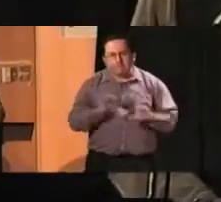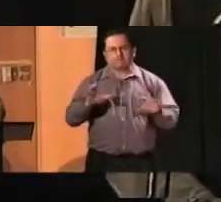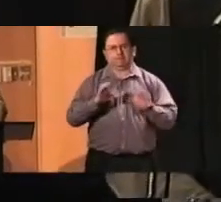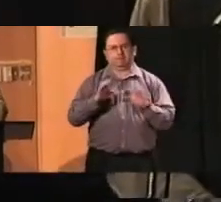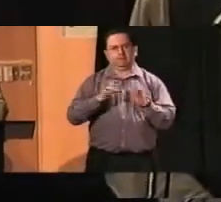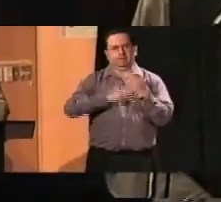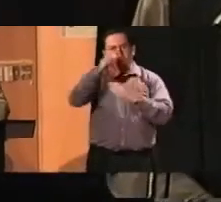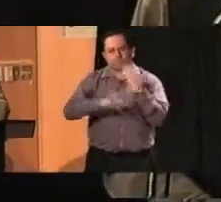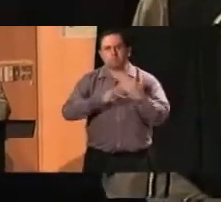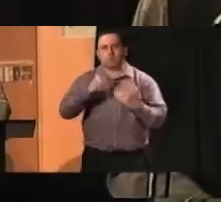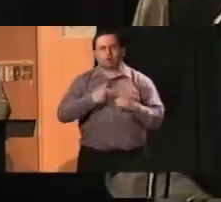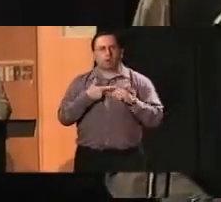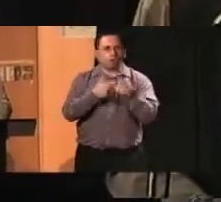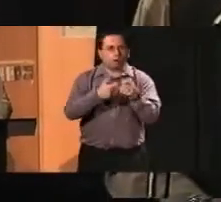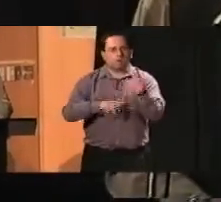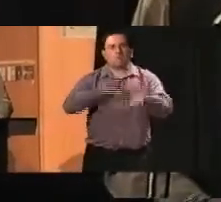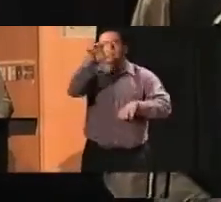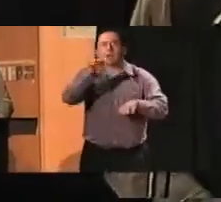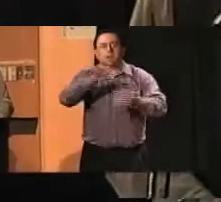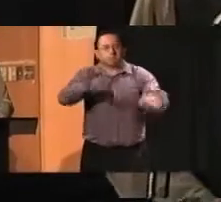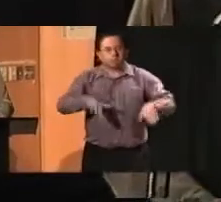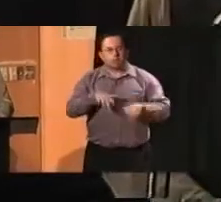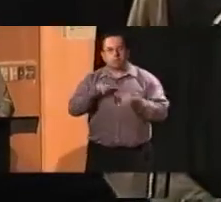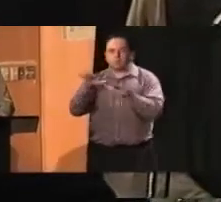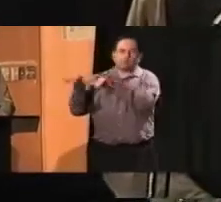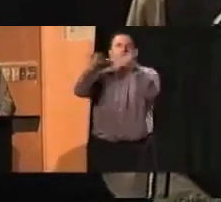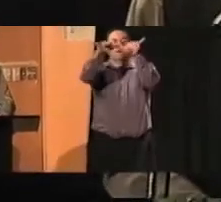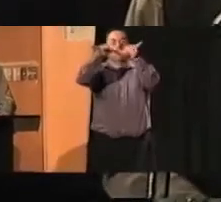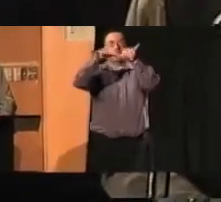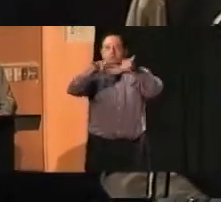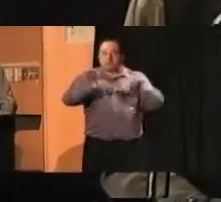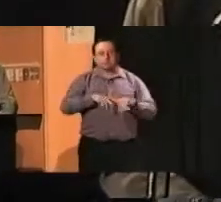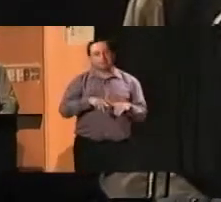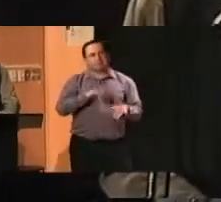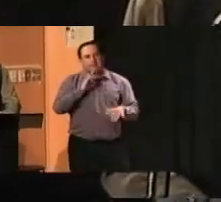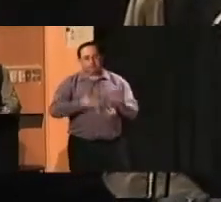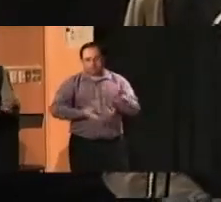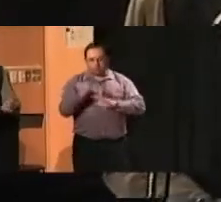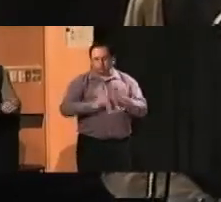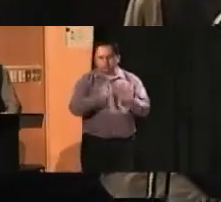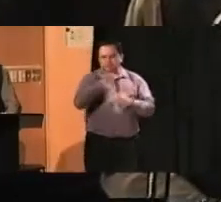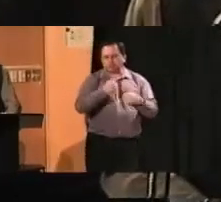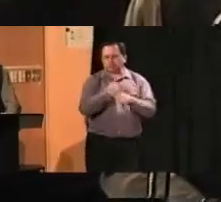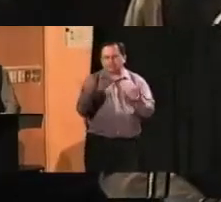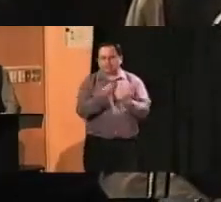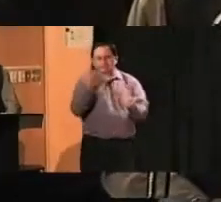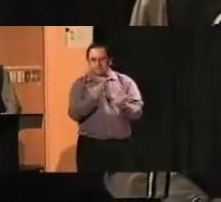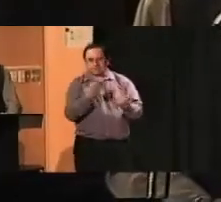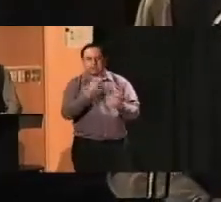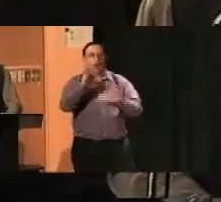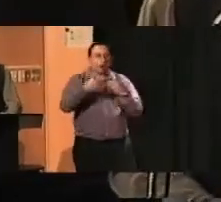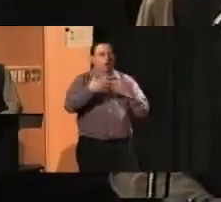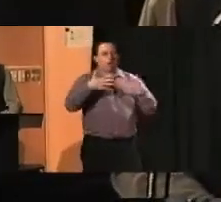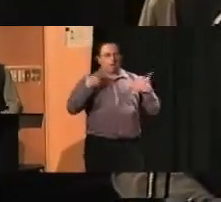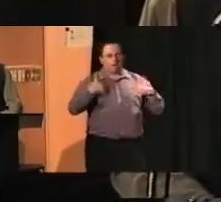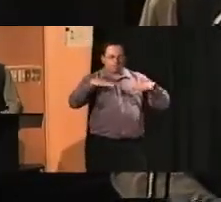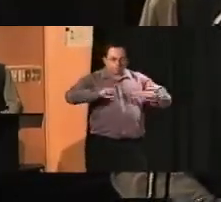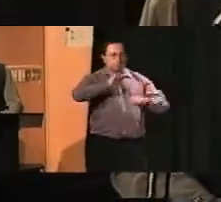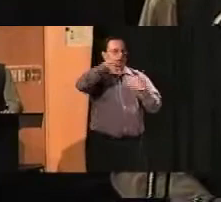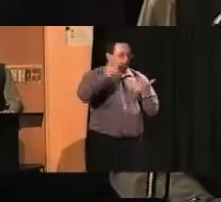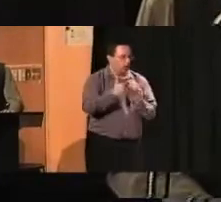of running, climbing, swimming, and flying. To make it easier to administer the curriculum, all the animals took all the